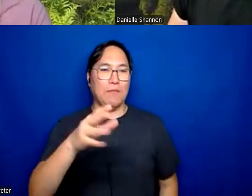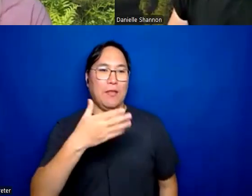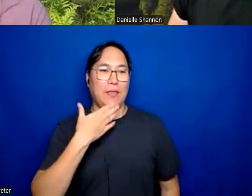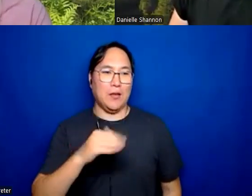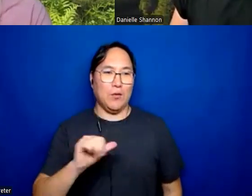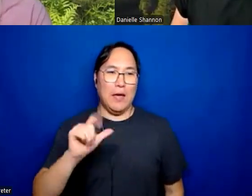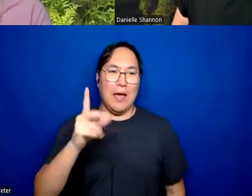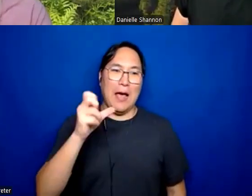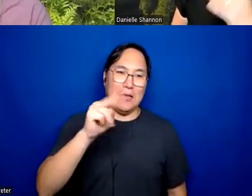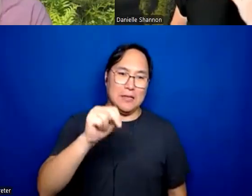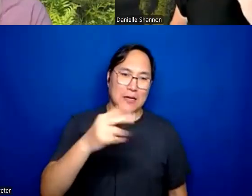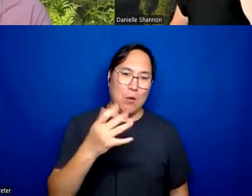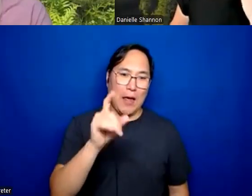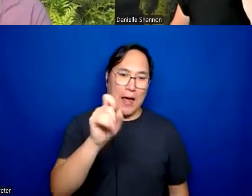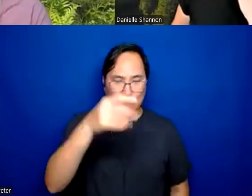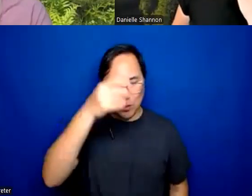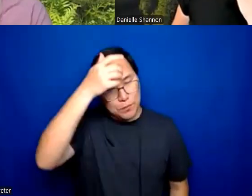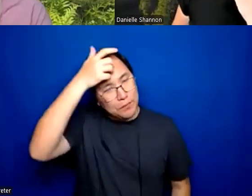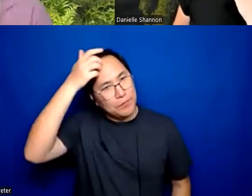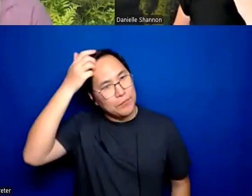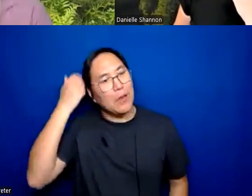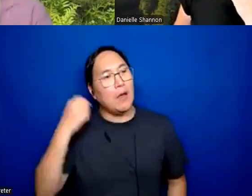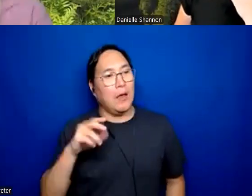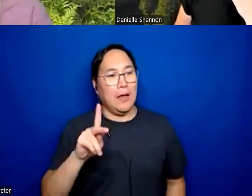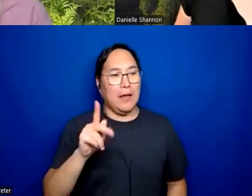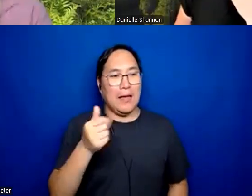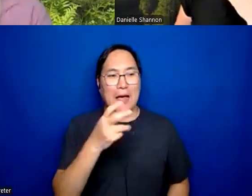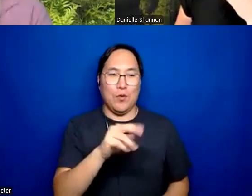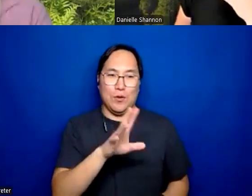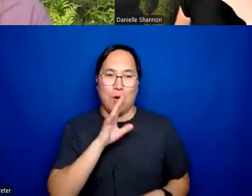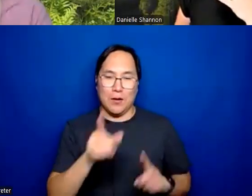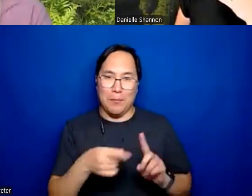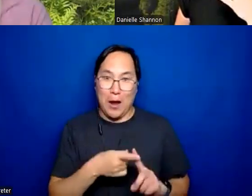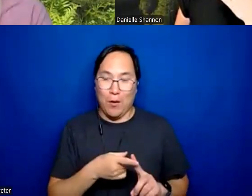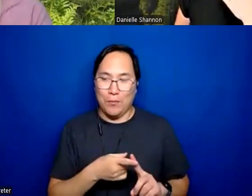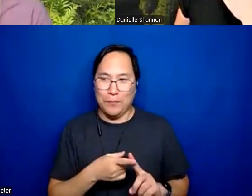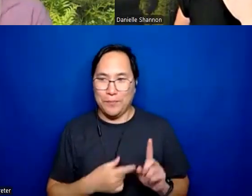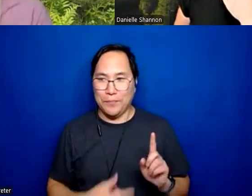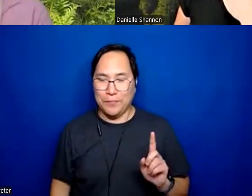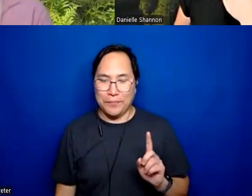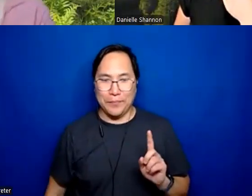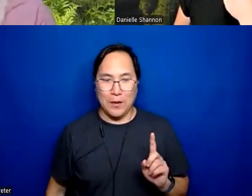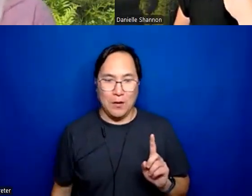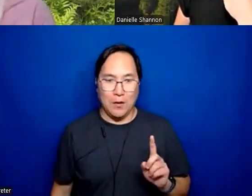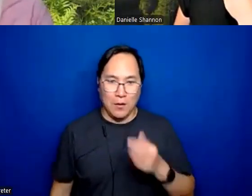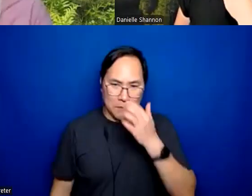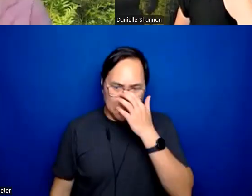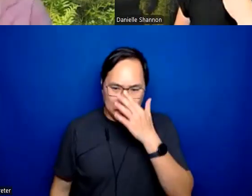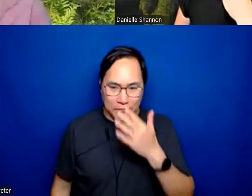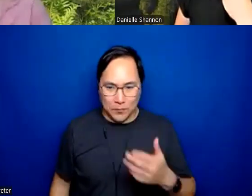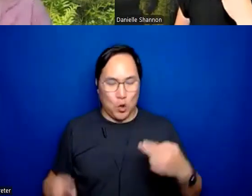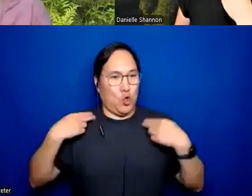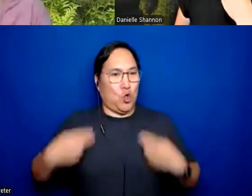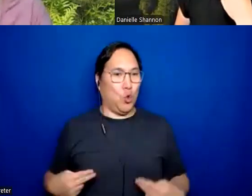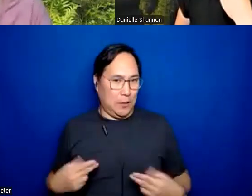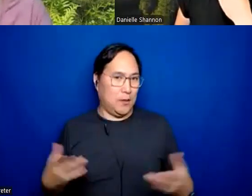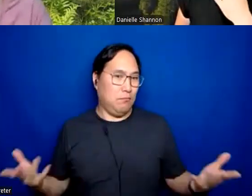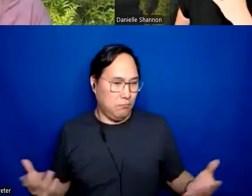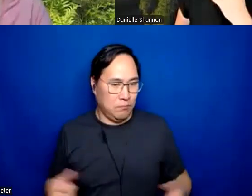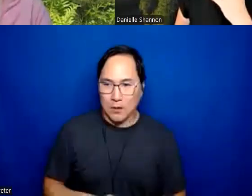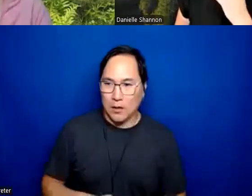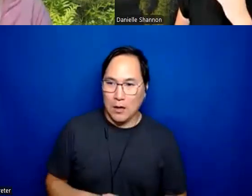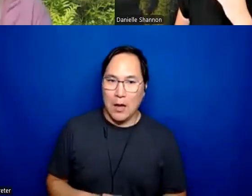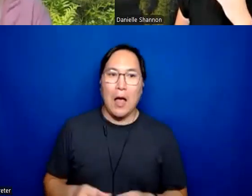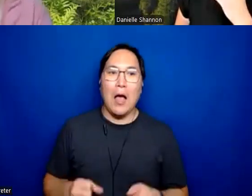I'll ask you. You know, Kathryn brought up the whole issue of the human piece of this. How many of